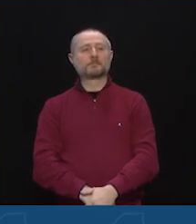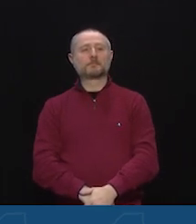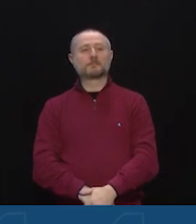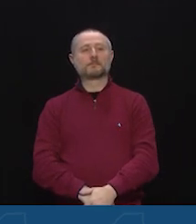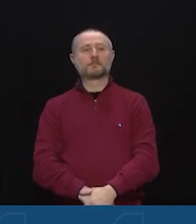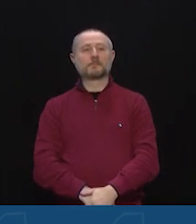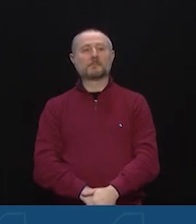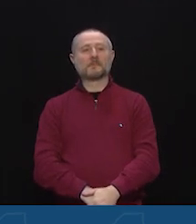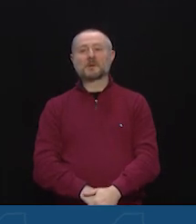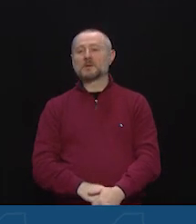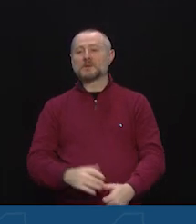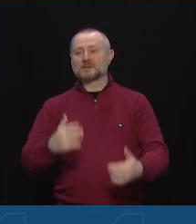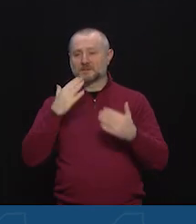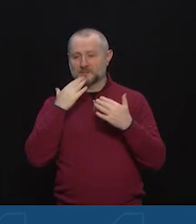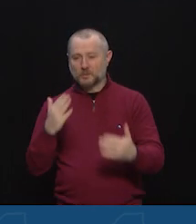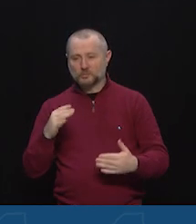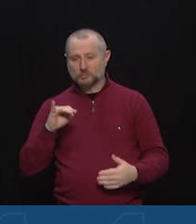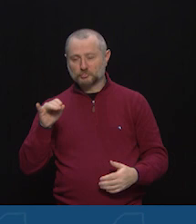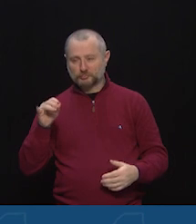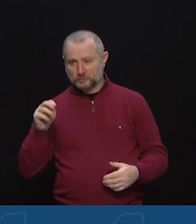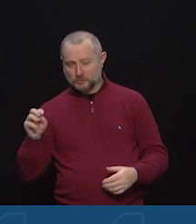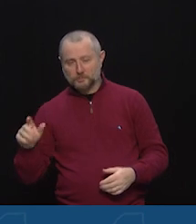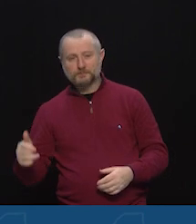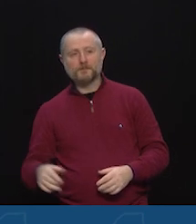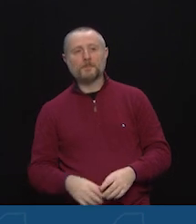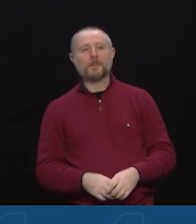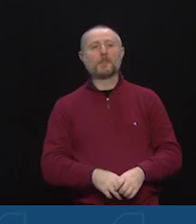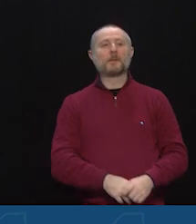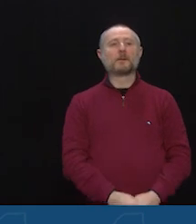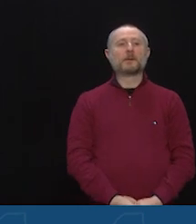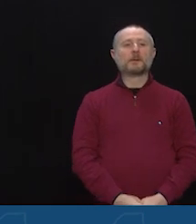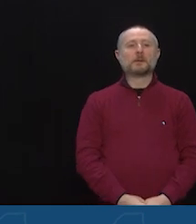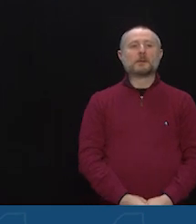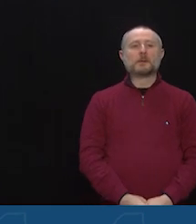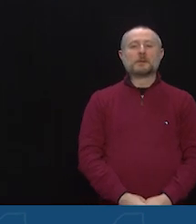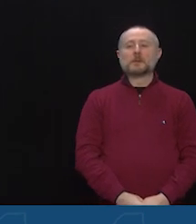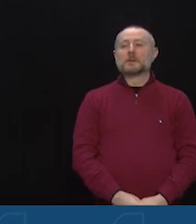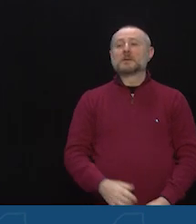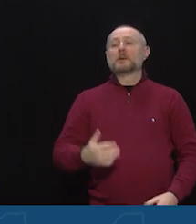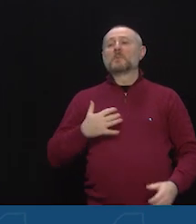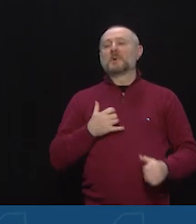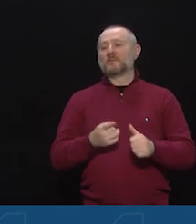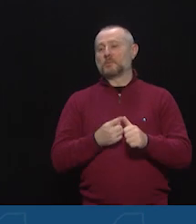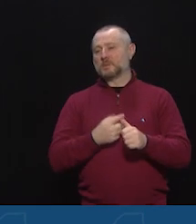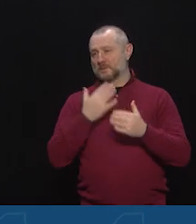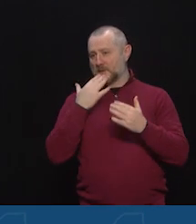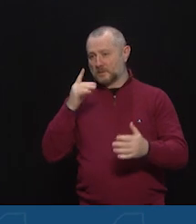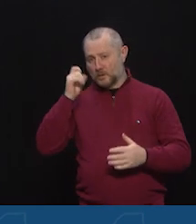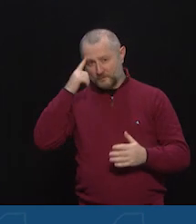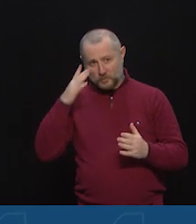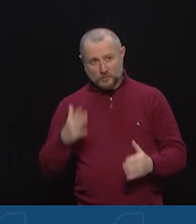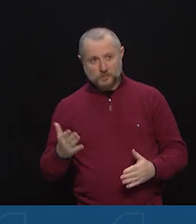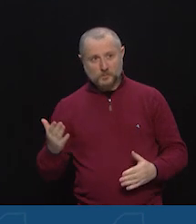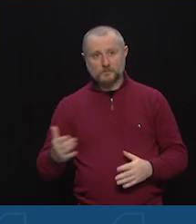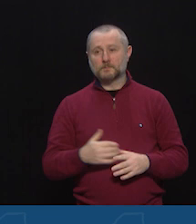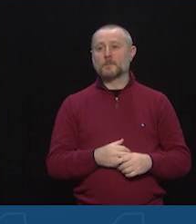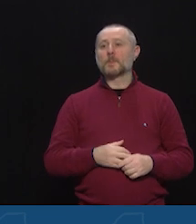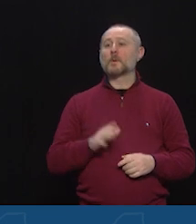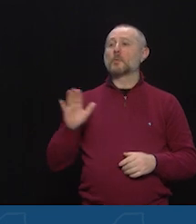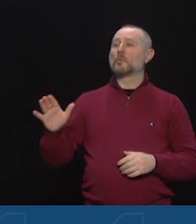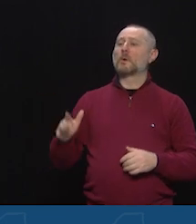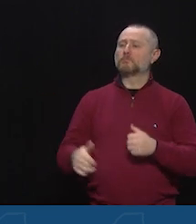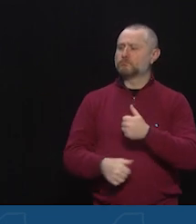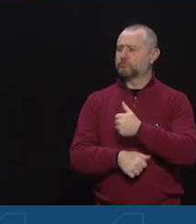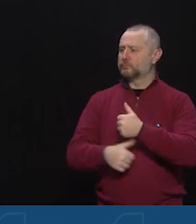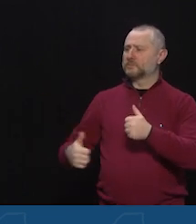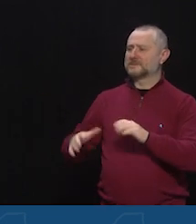Thank you very much, Jano. I appreciate it. And I want to first start by thanking the governor and her entire emergency